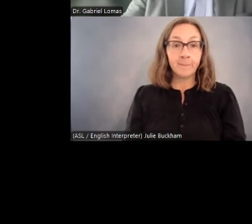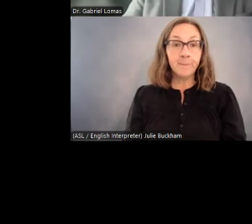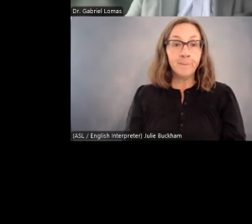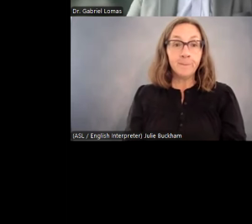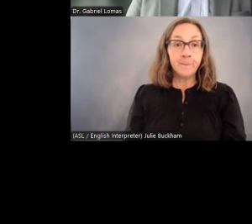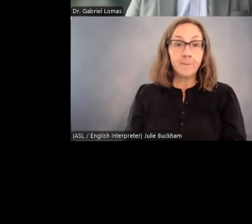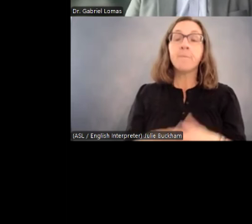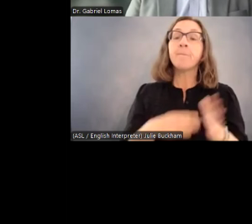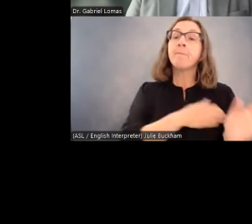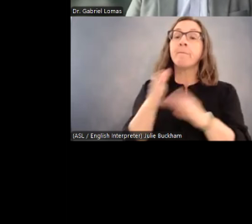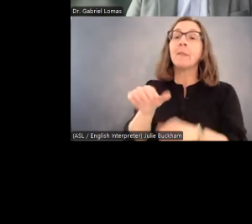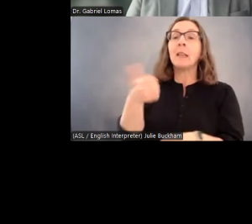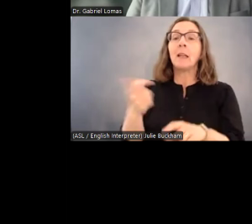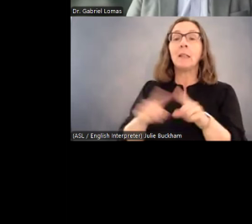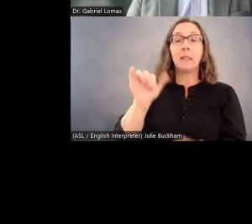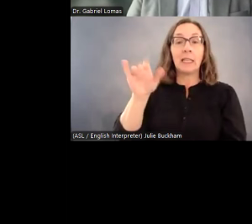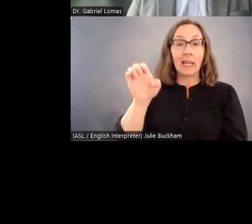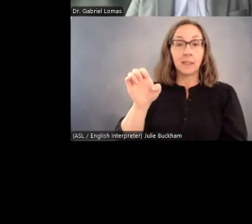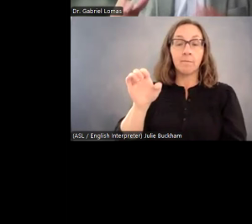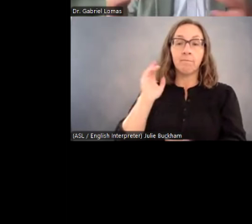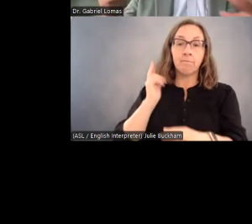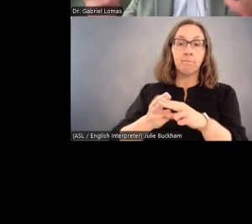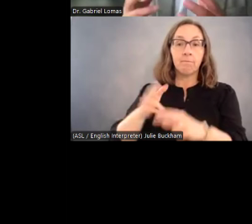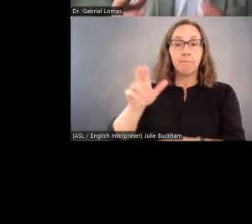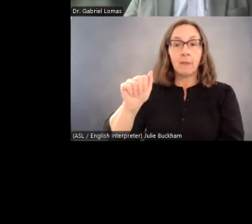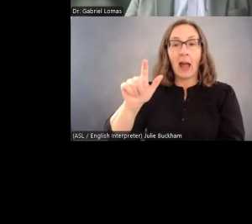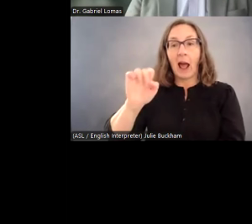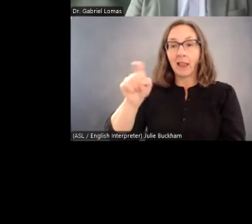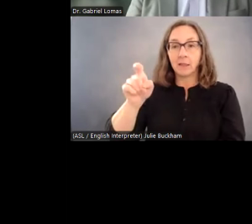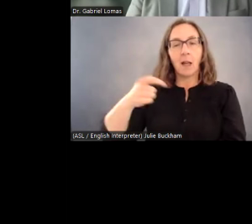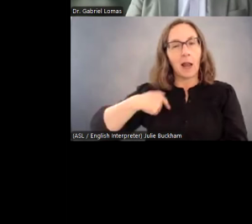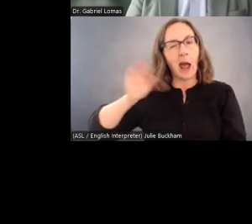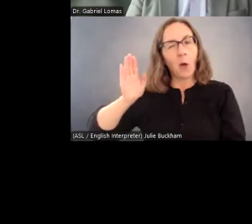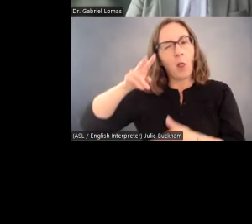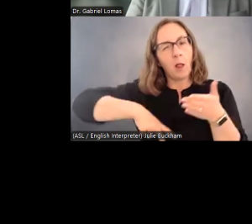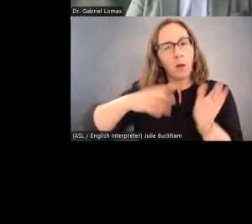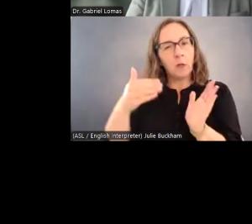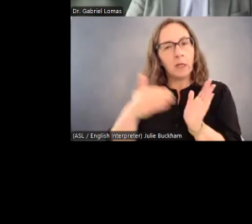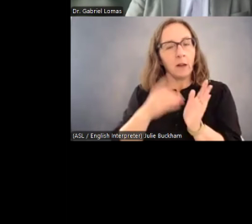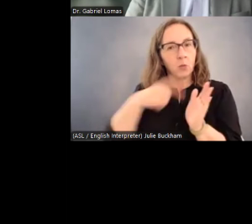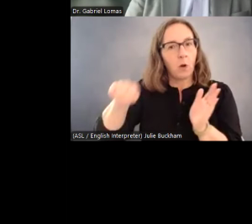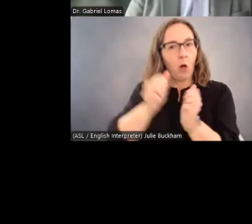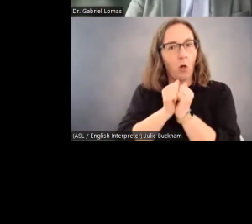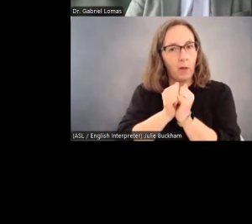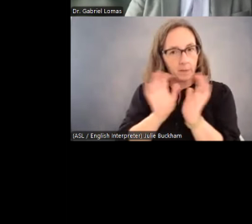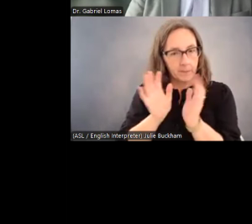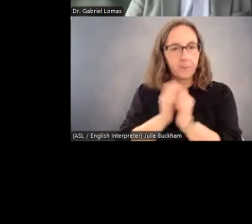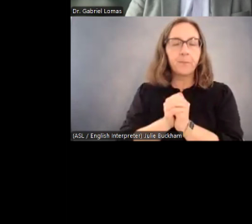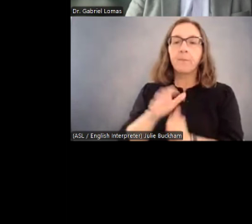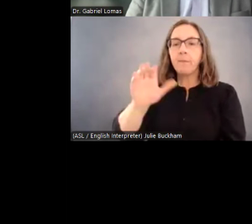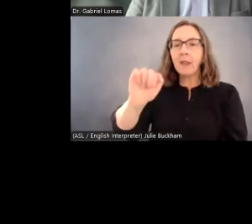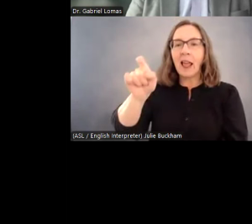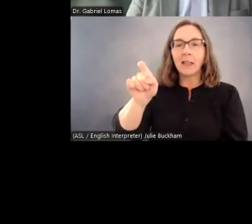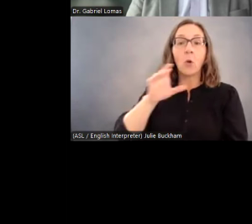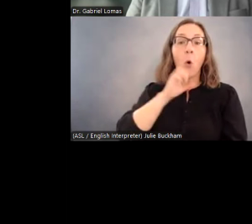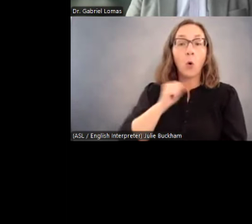Okay, here's another case. This is Alex, and for the sake of us being together, I'm going to read it together, okay? So Alex is 15.